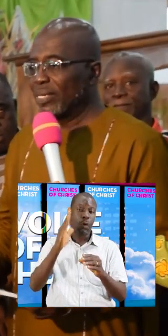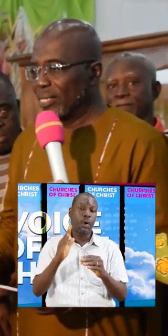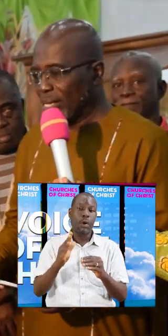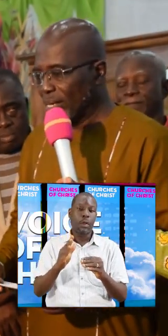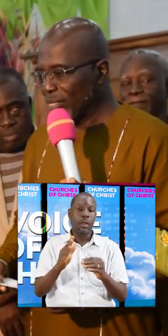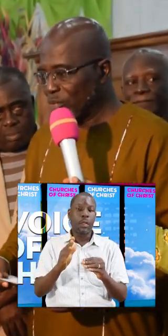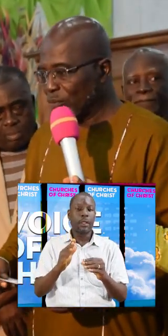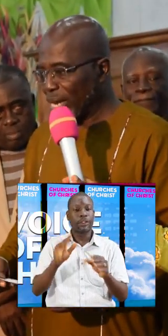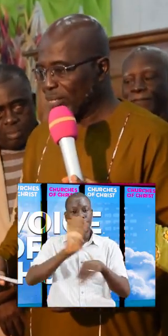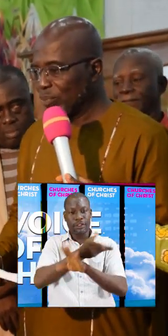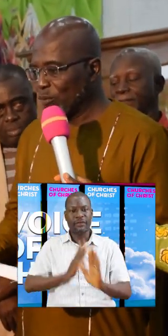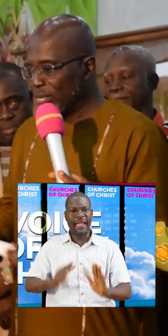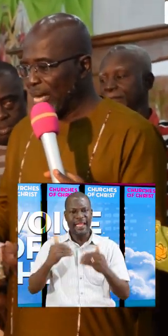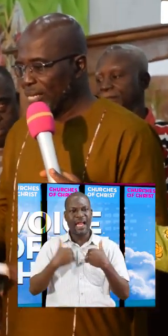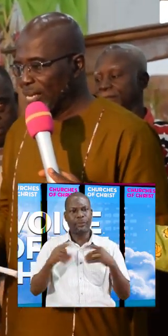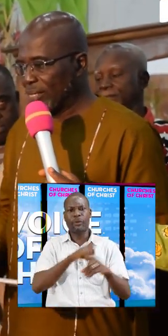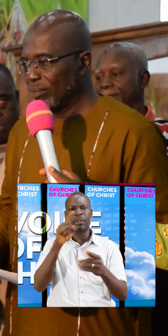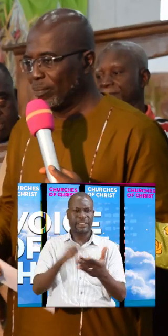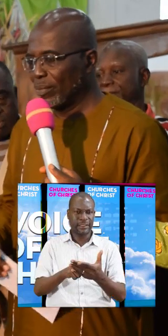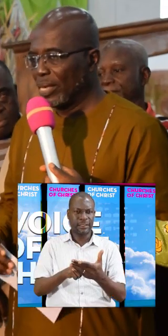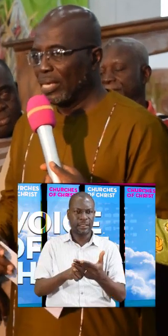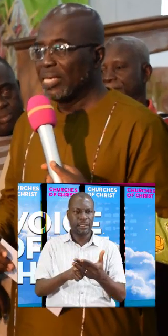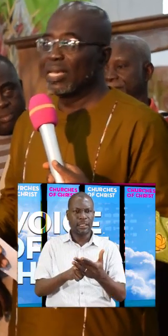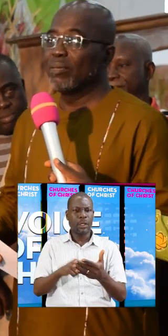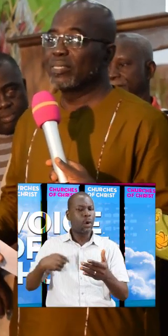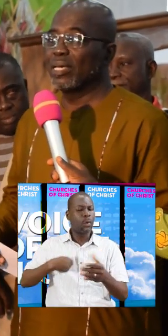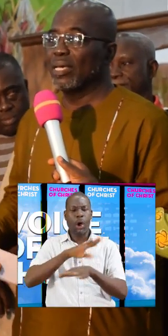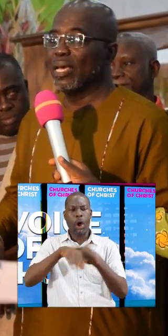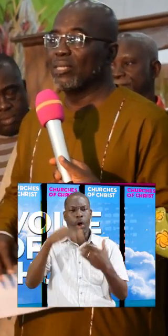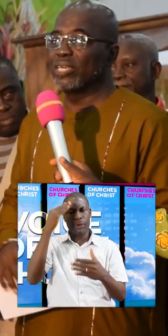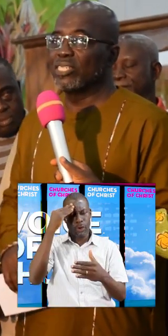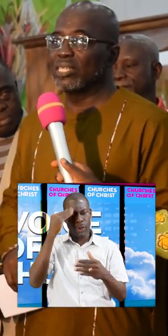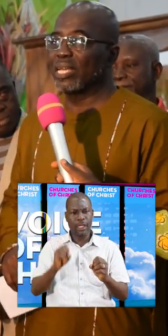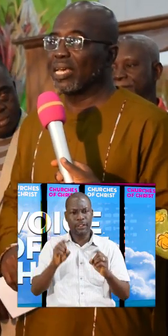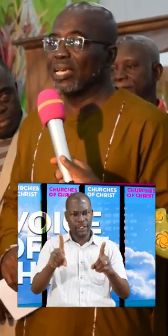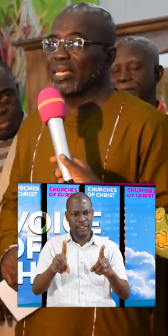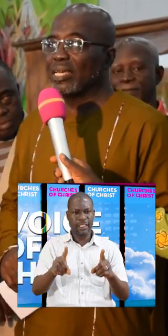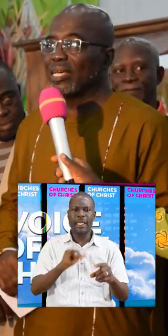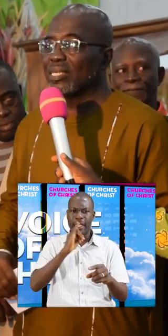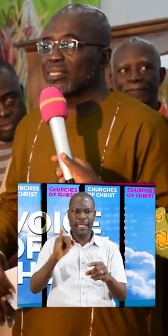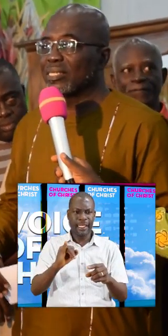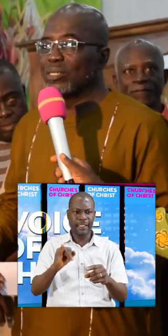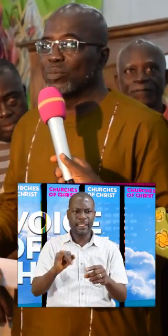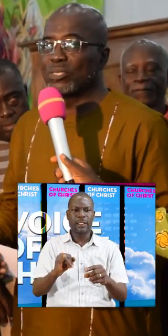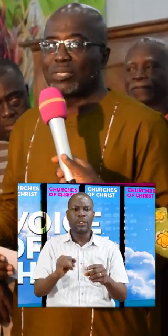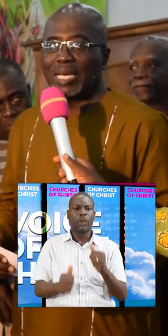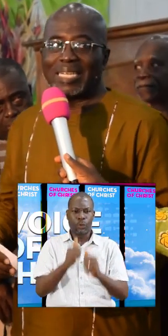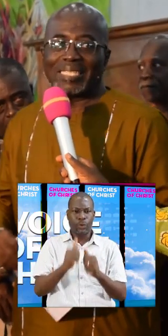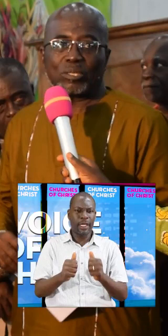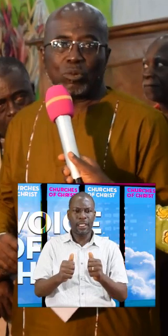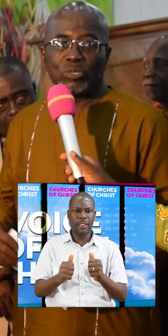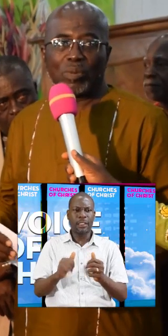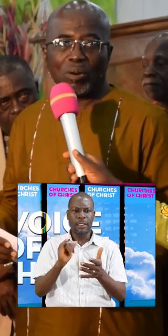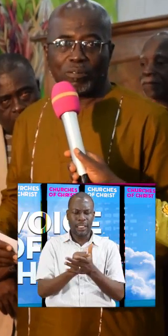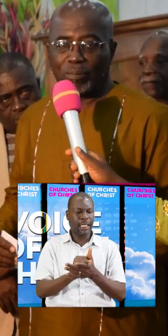use. I am there, say, Church of Christ, Mofi Adiasi. Engineering say education and I hear the single most